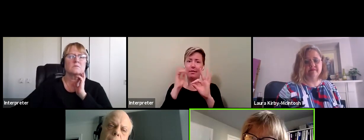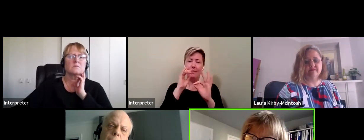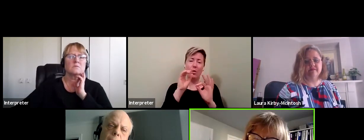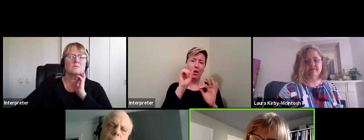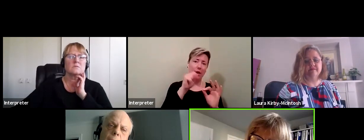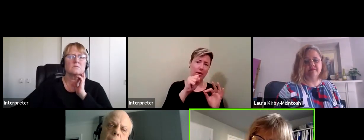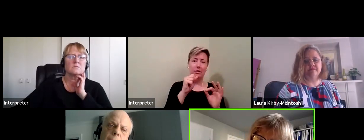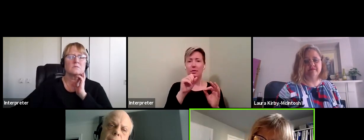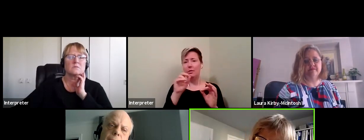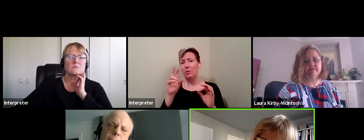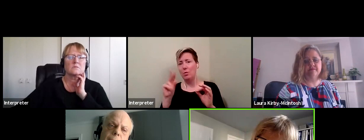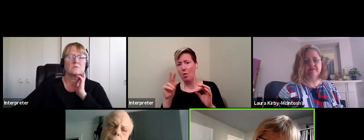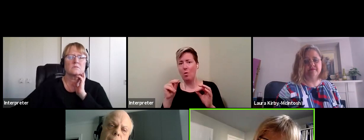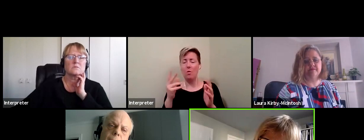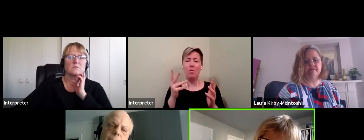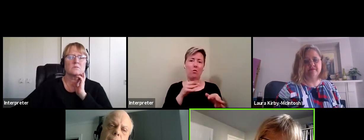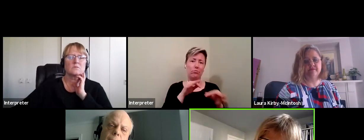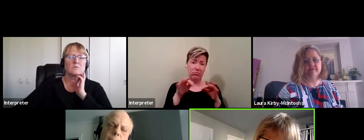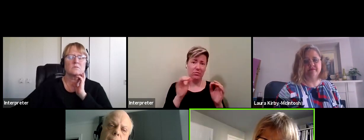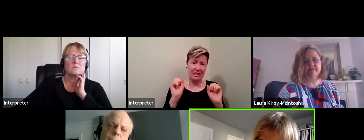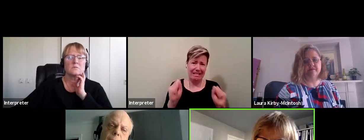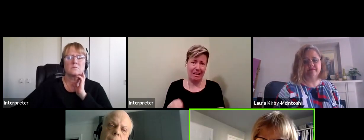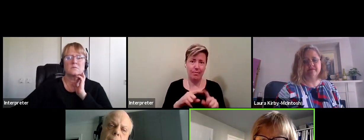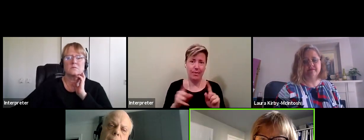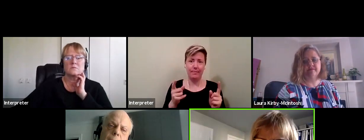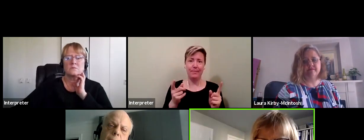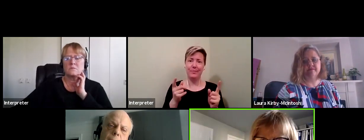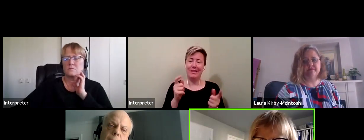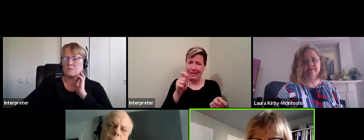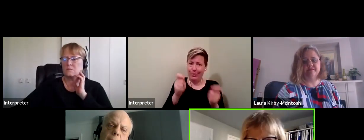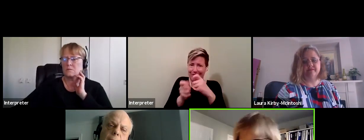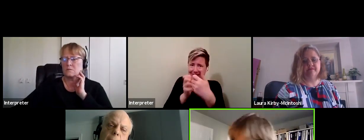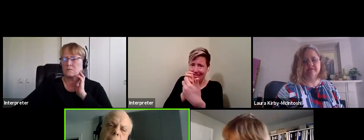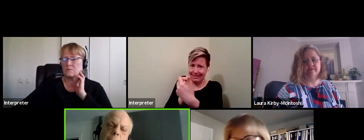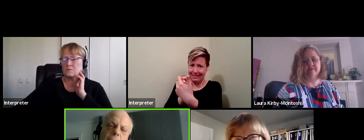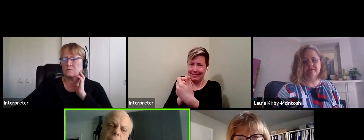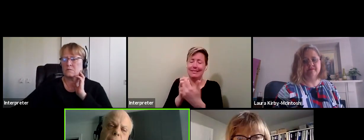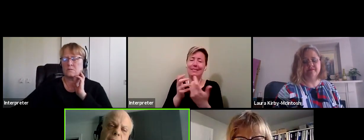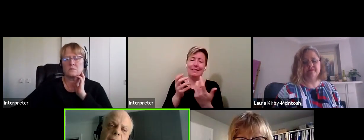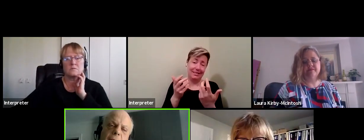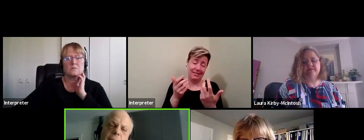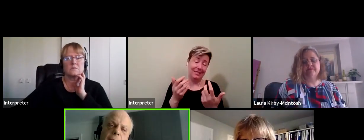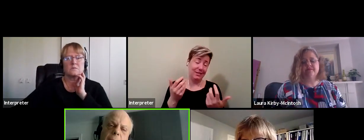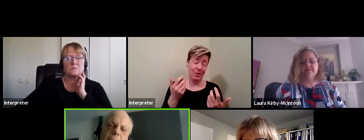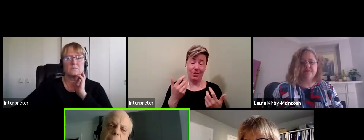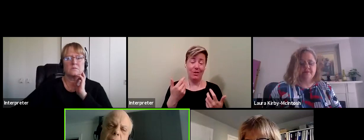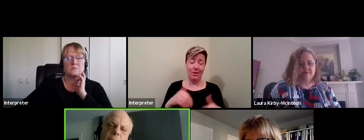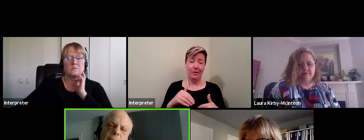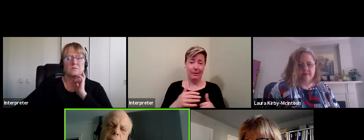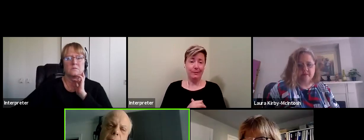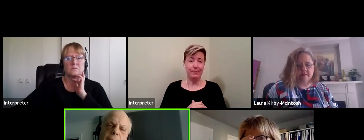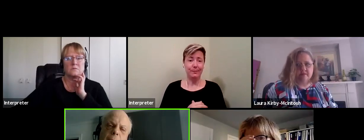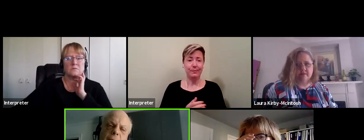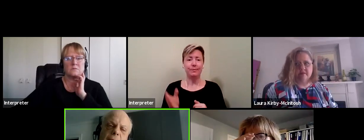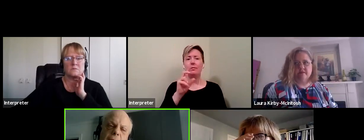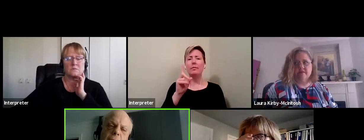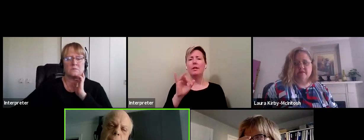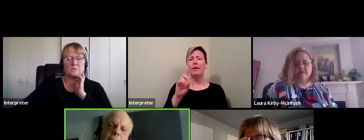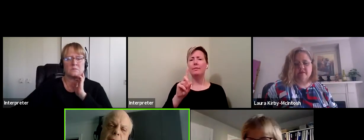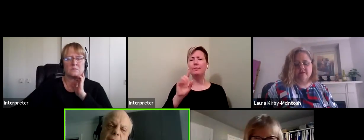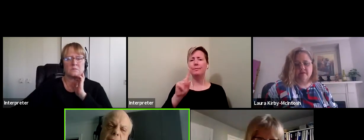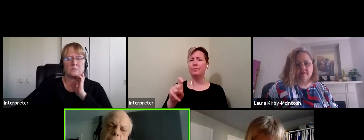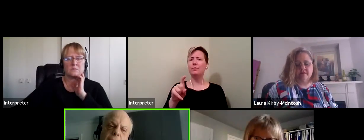no. And this is all the way through the process. Now, in preparing for today, you told me that beyond those who have